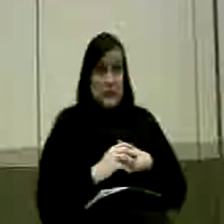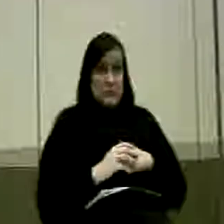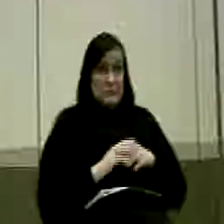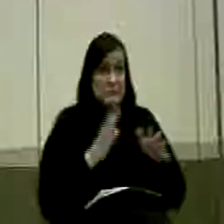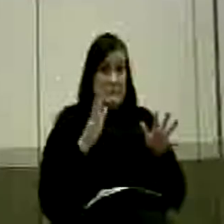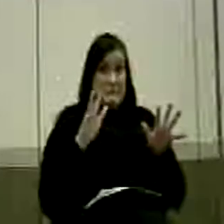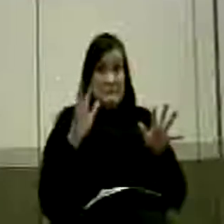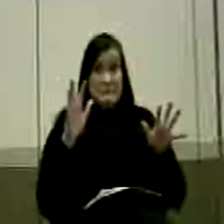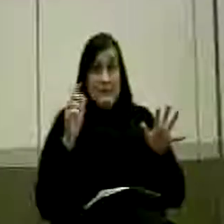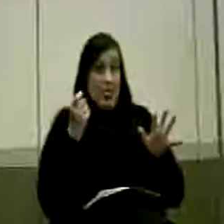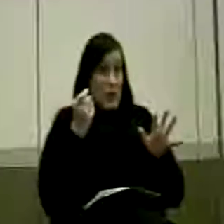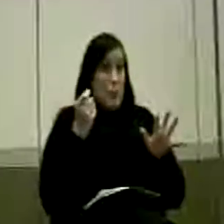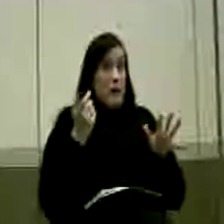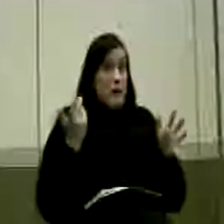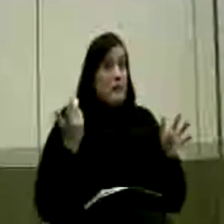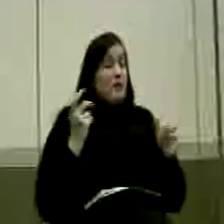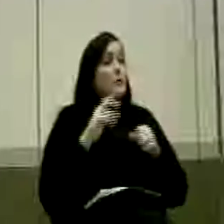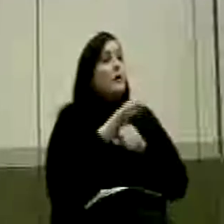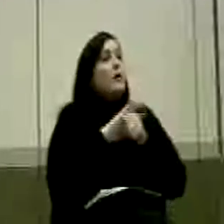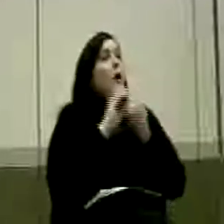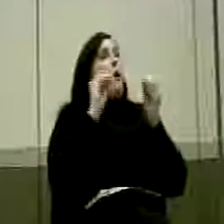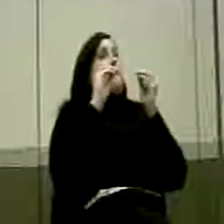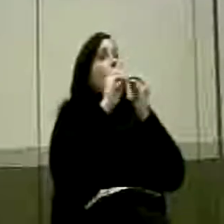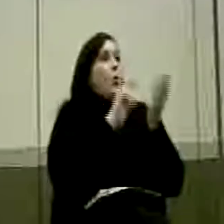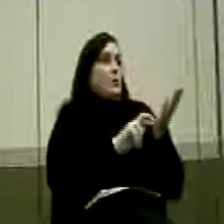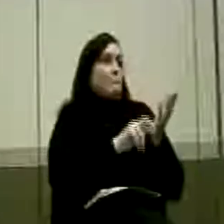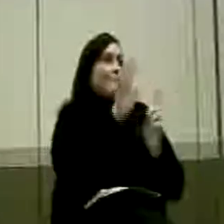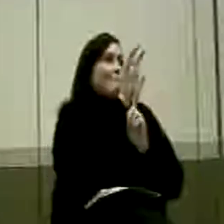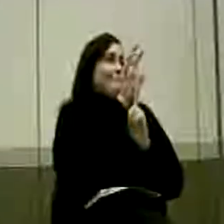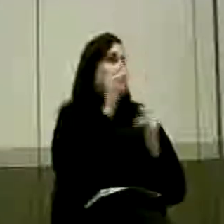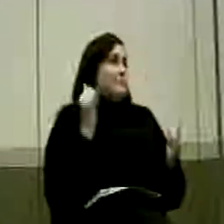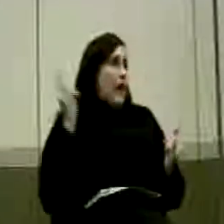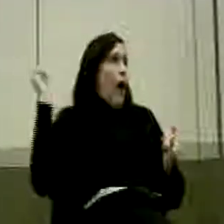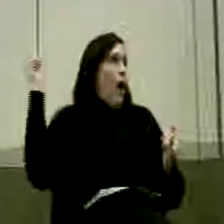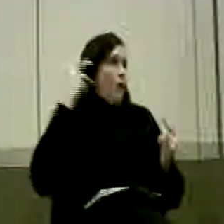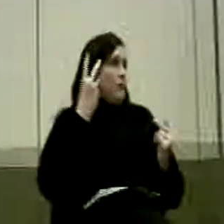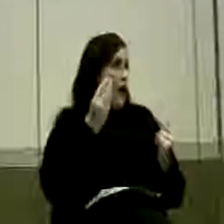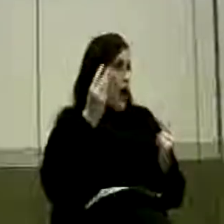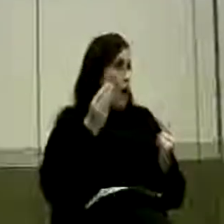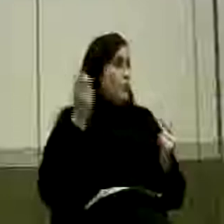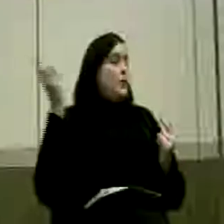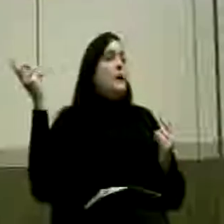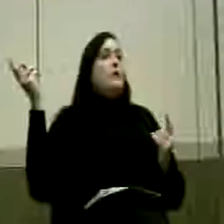little bit. It's an area where there's a lot more research coming out now on it, and it's